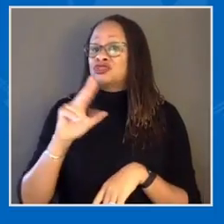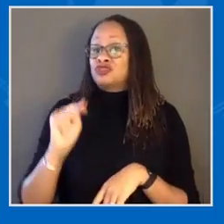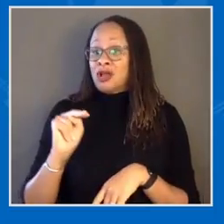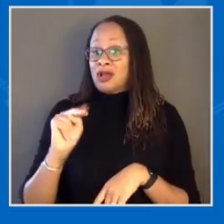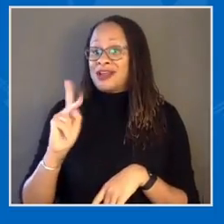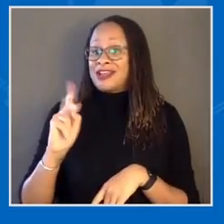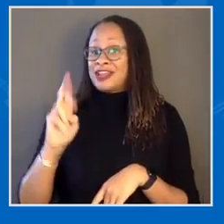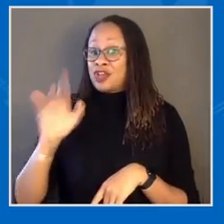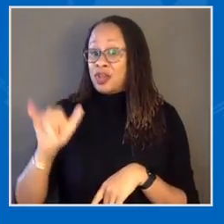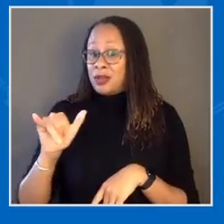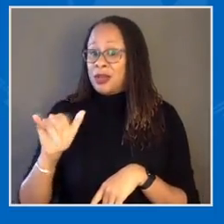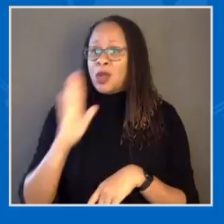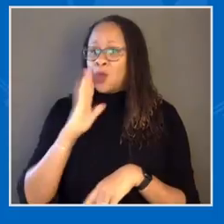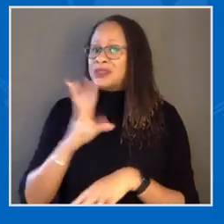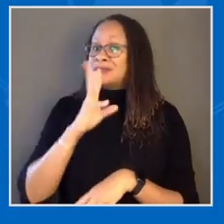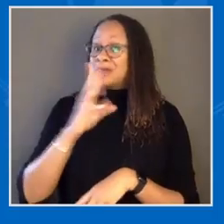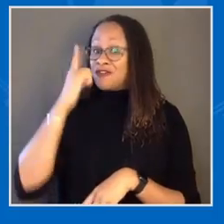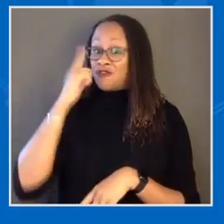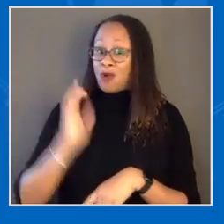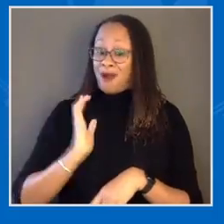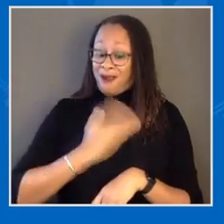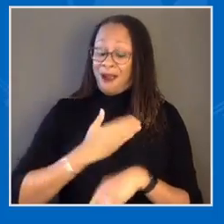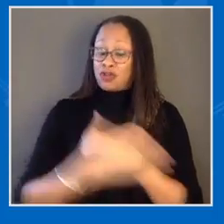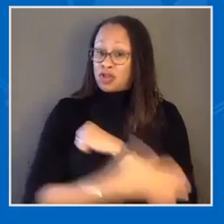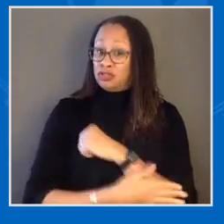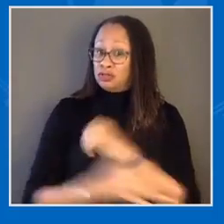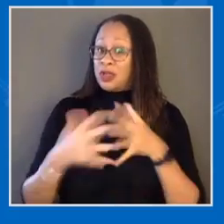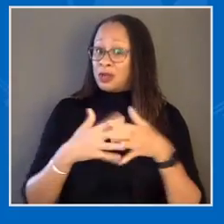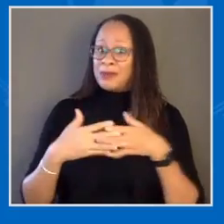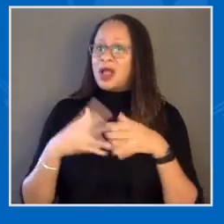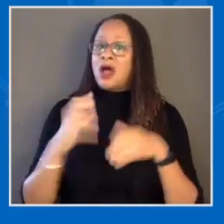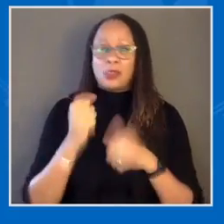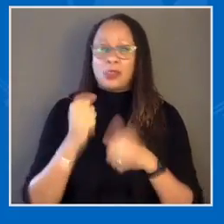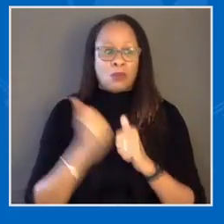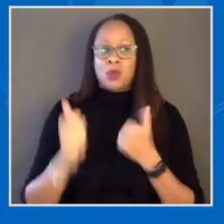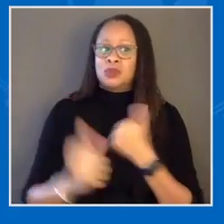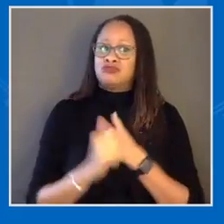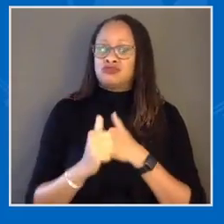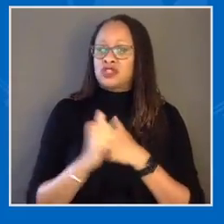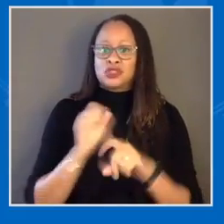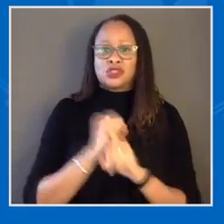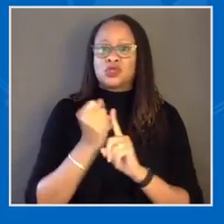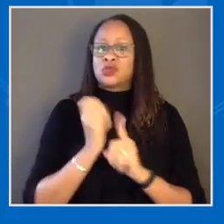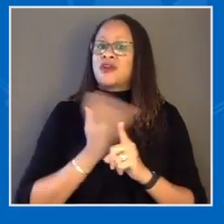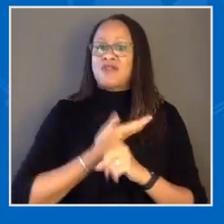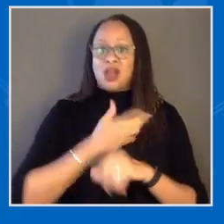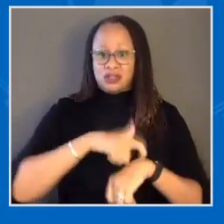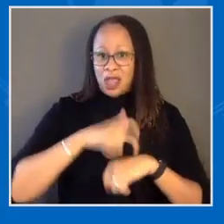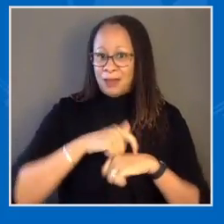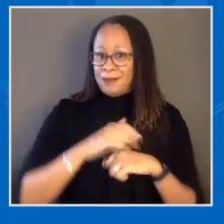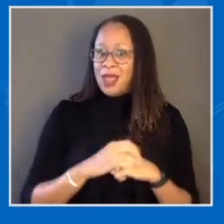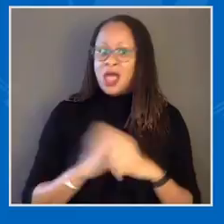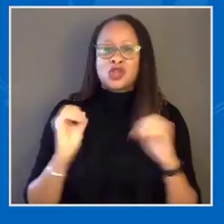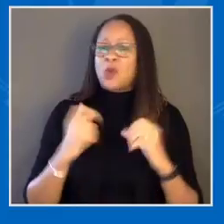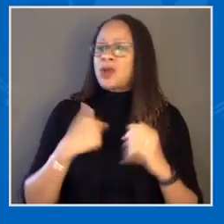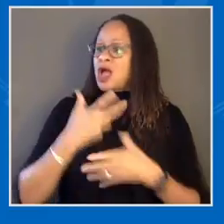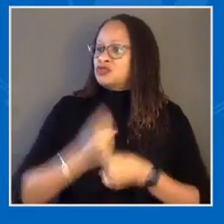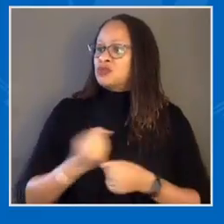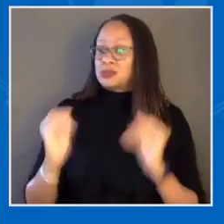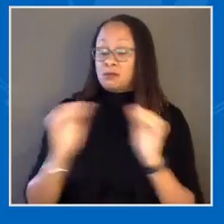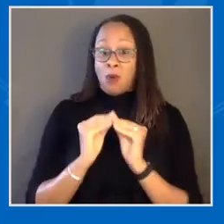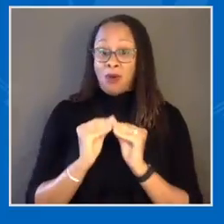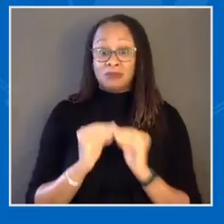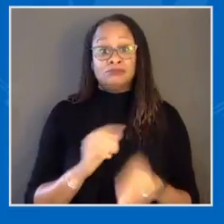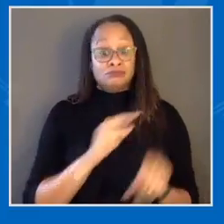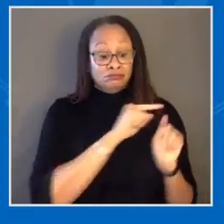one of the most pressing threats of our time. No one I trust more. To this team,